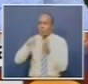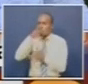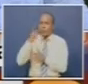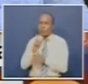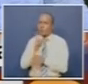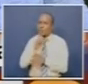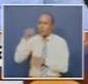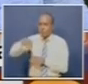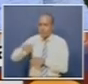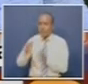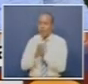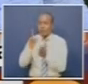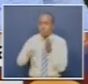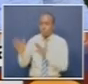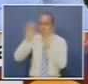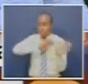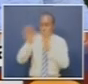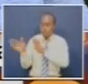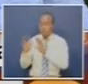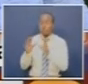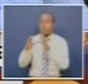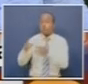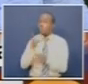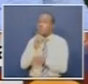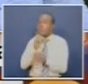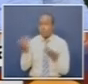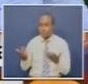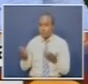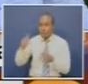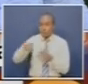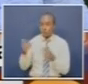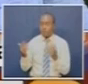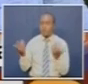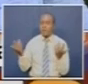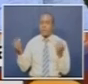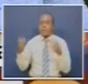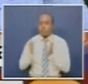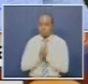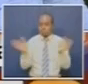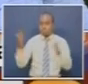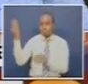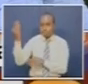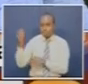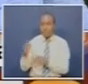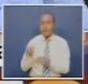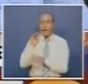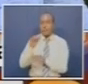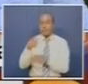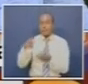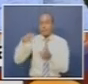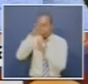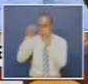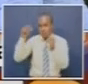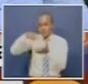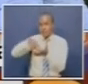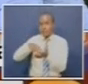what Kalonzo said today and what the Wiper Democratic leaders were saying today at the Tononoka grounds as regards the presidential candidate. I mean,